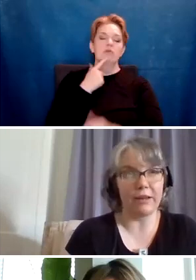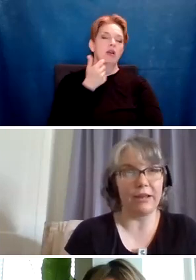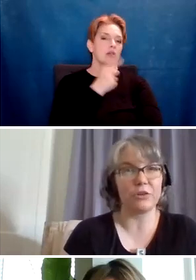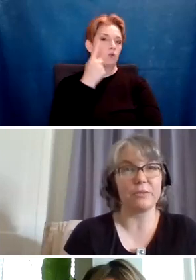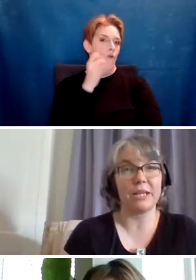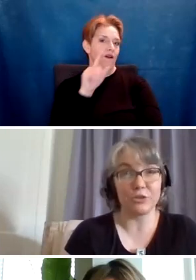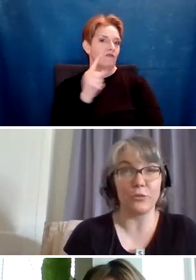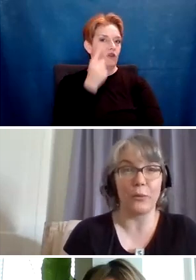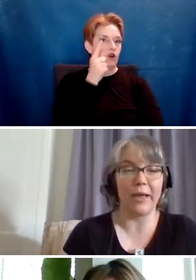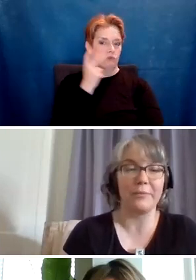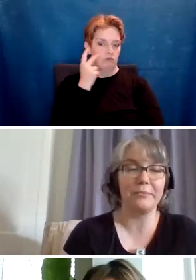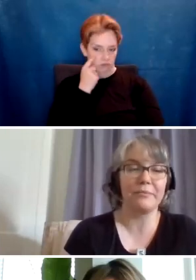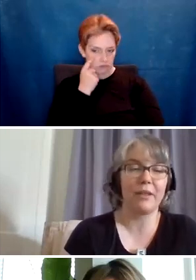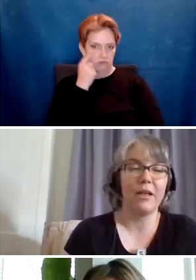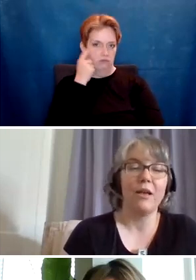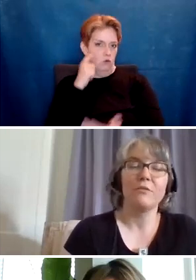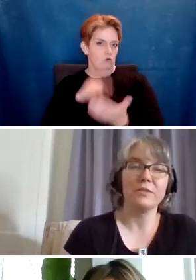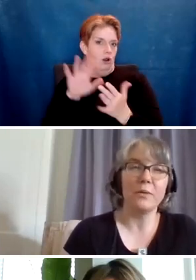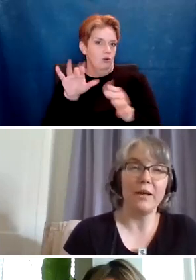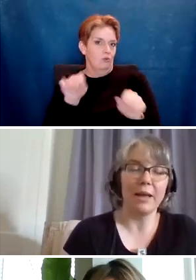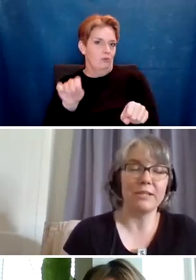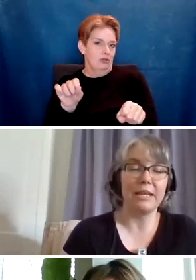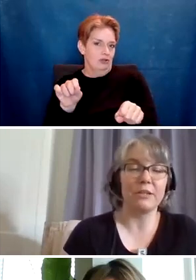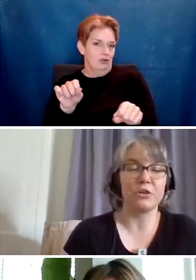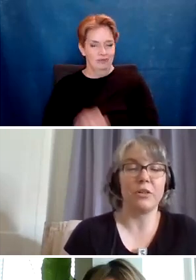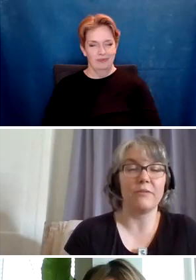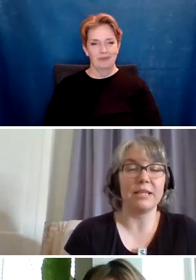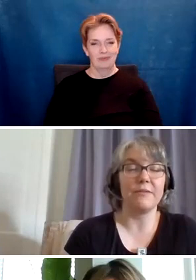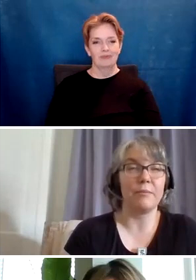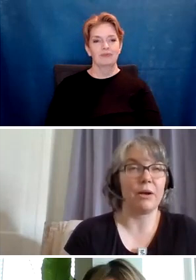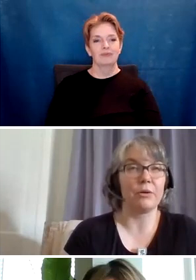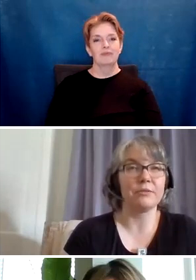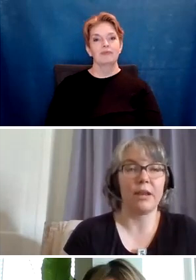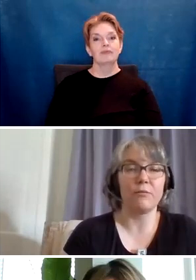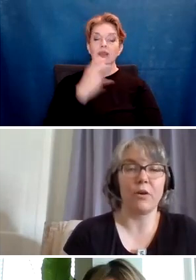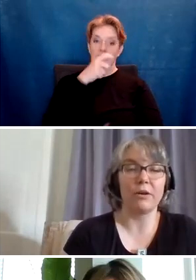and recognized her potential right away. Francois kept a daily journal of his life